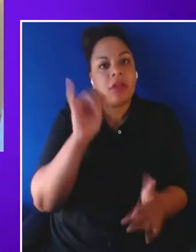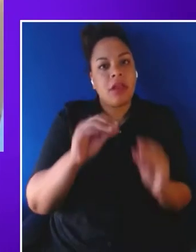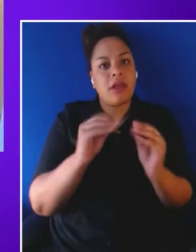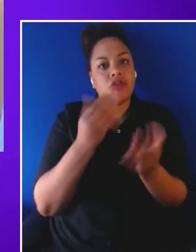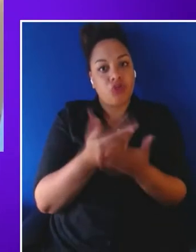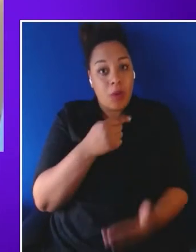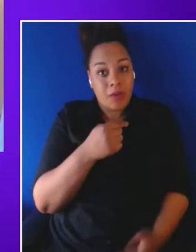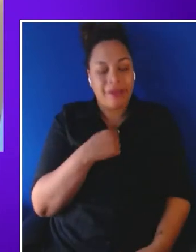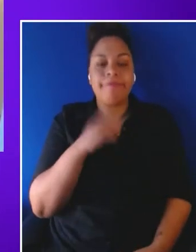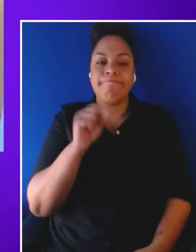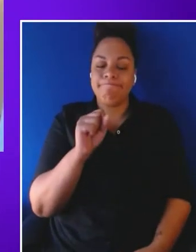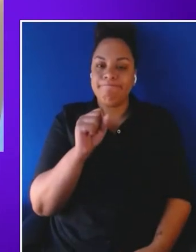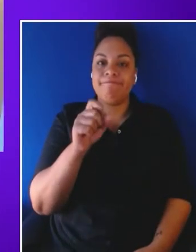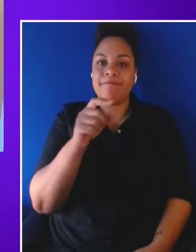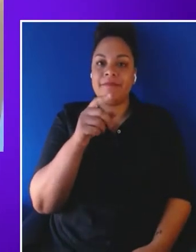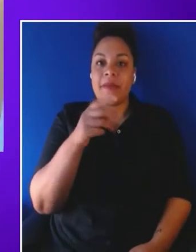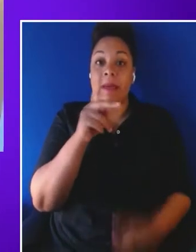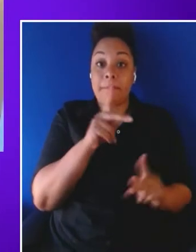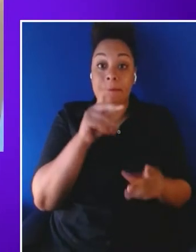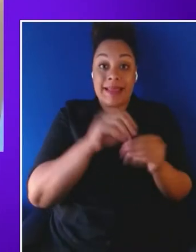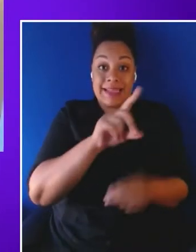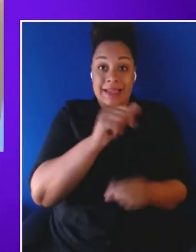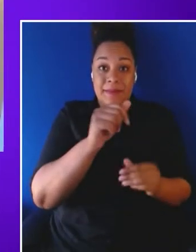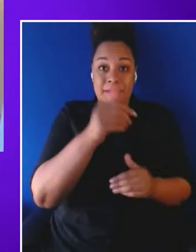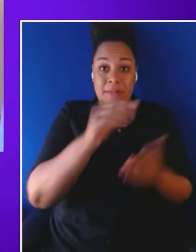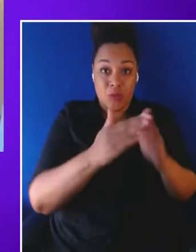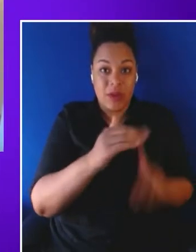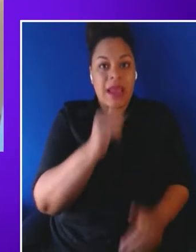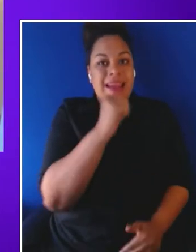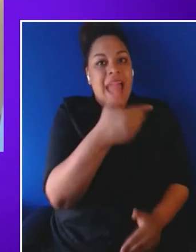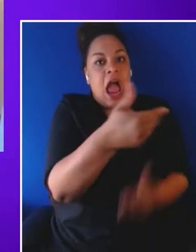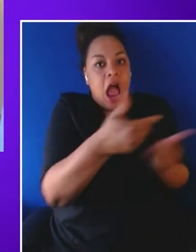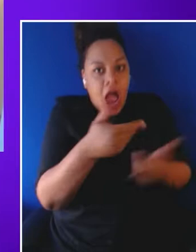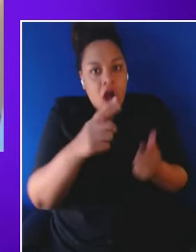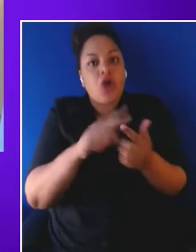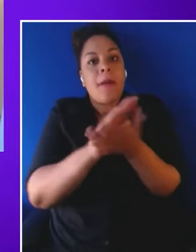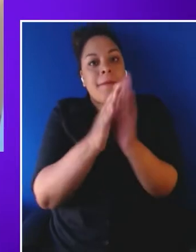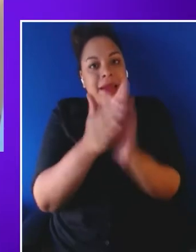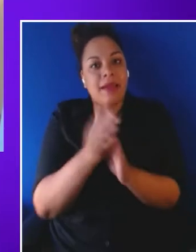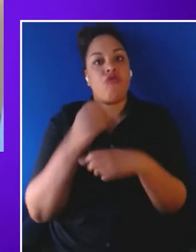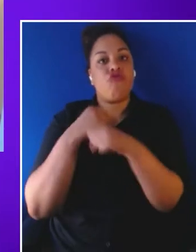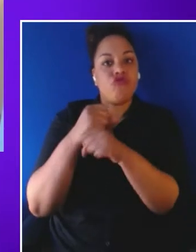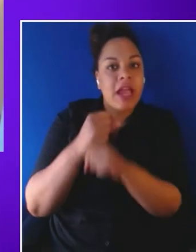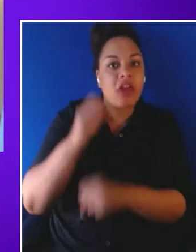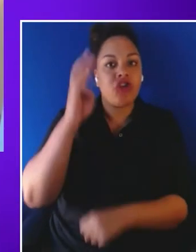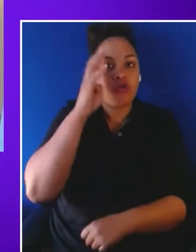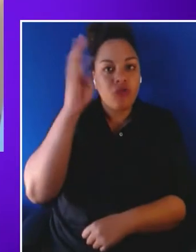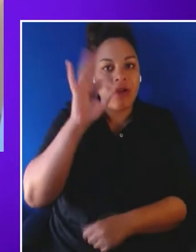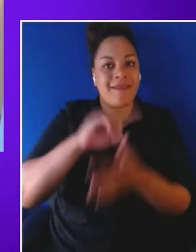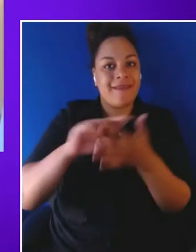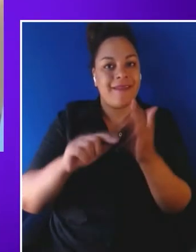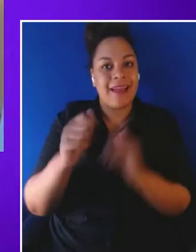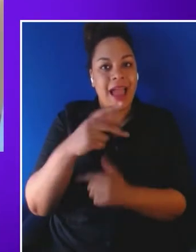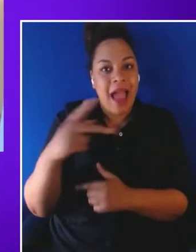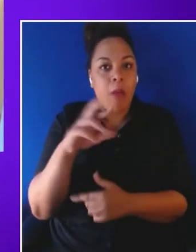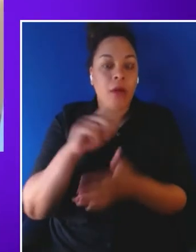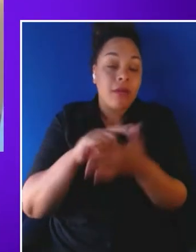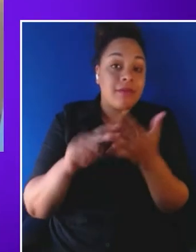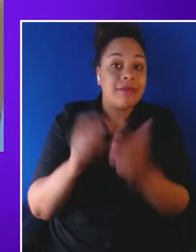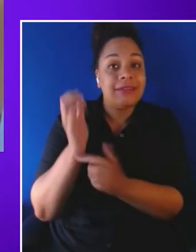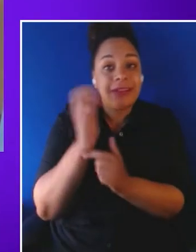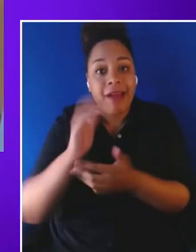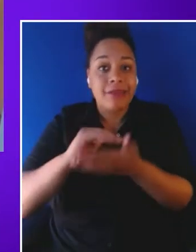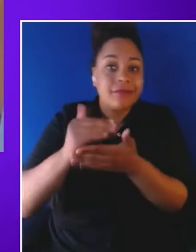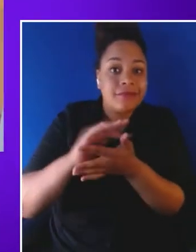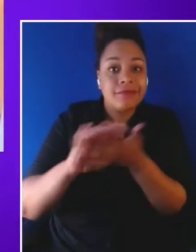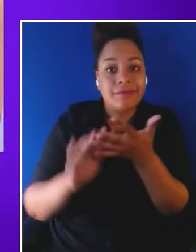in the disability community to be some of the creators of these applications or these devices. So that's really